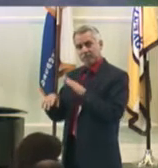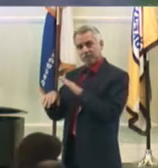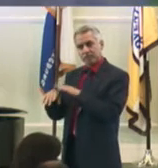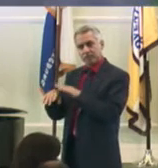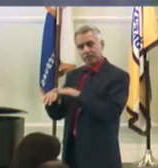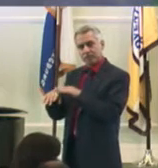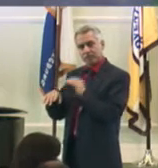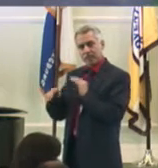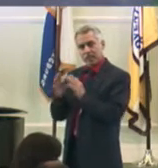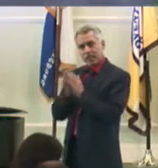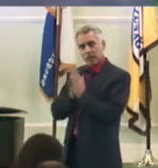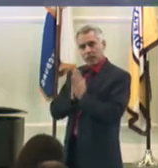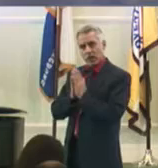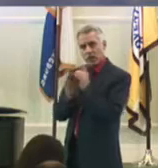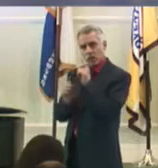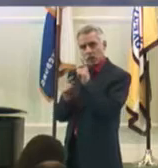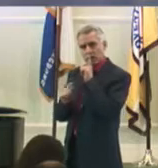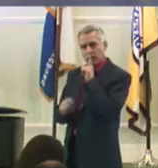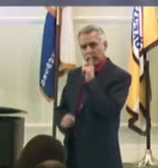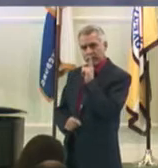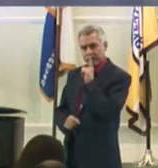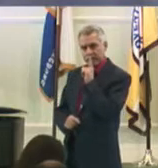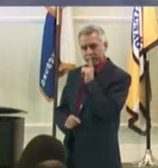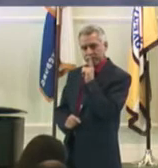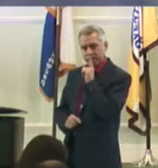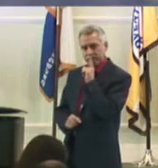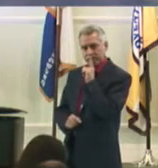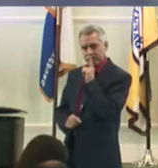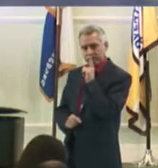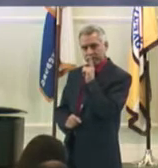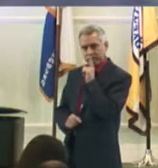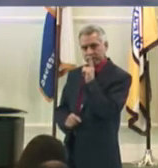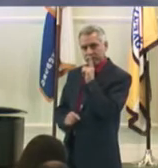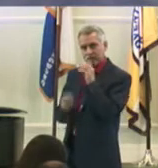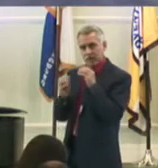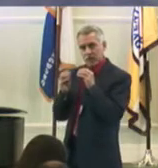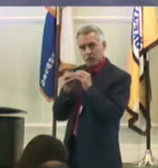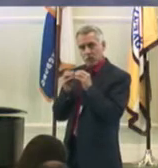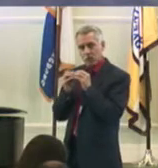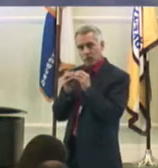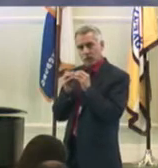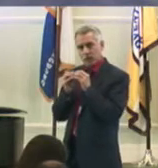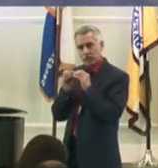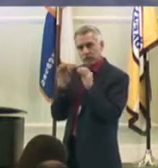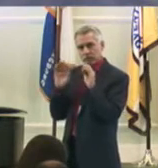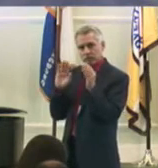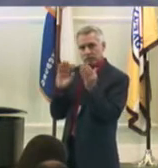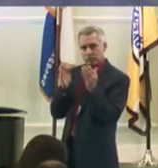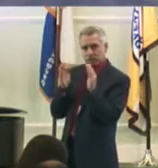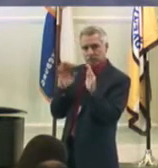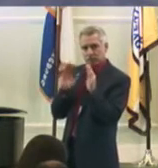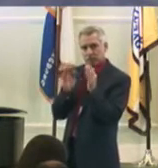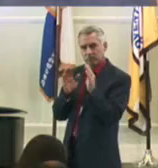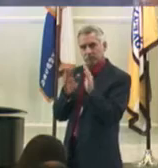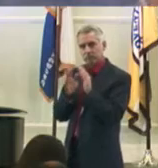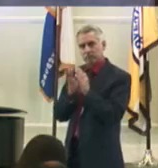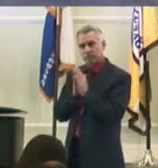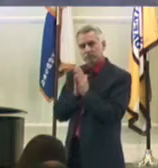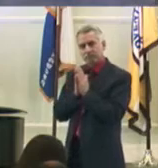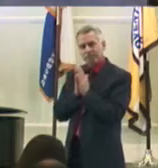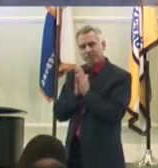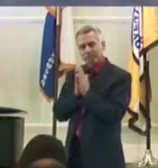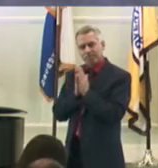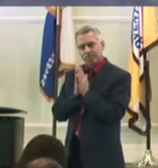to something a little more personal. But the prayers of the master, it seems, were much different, much